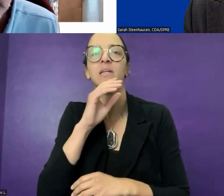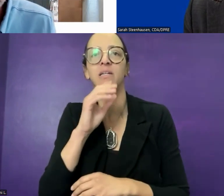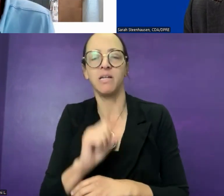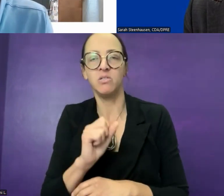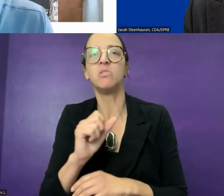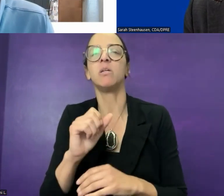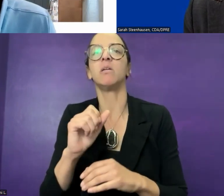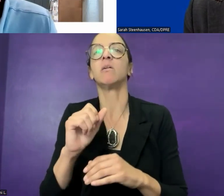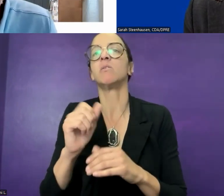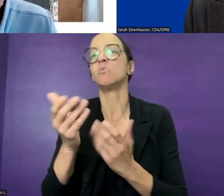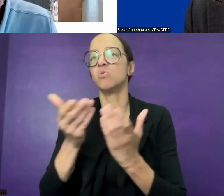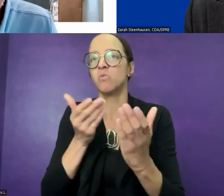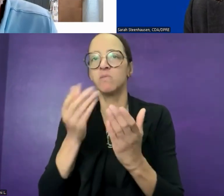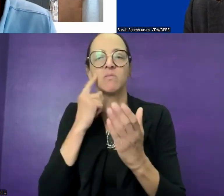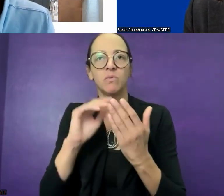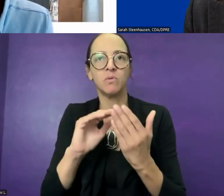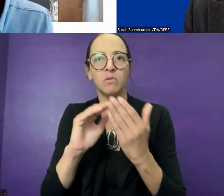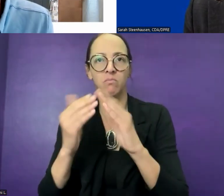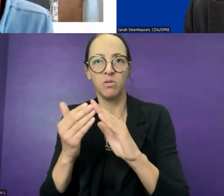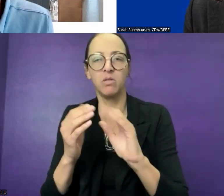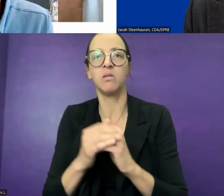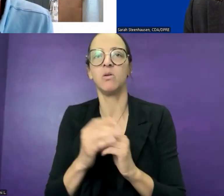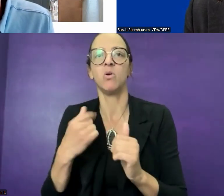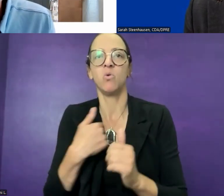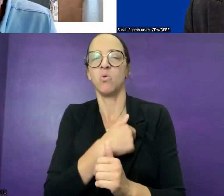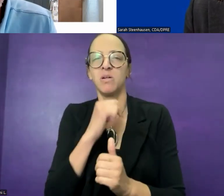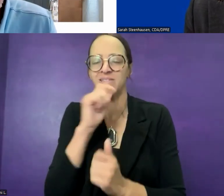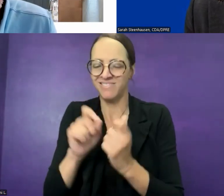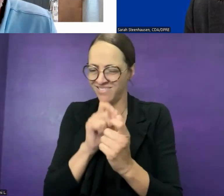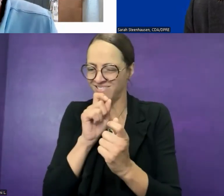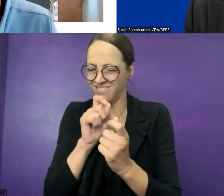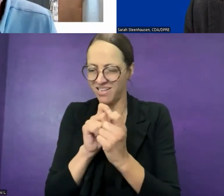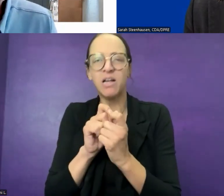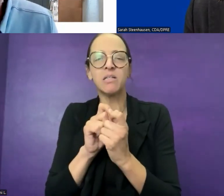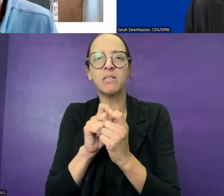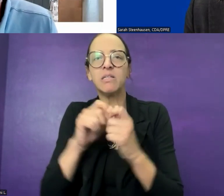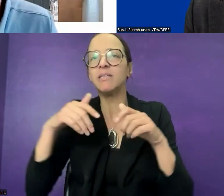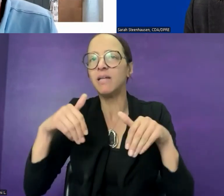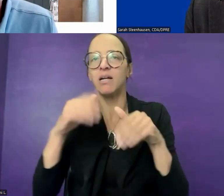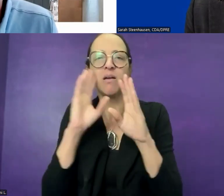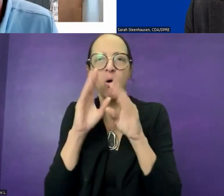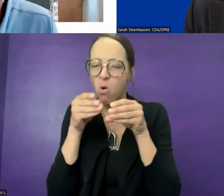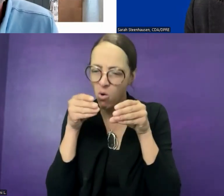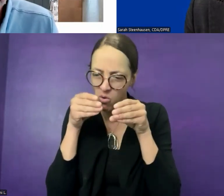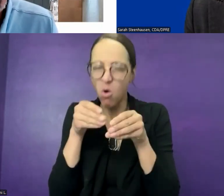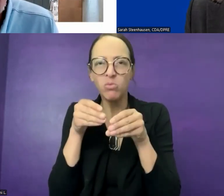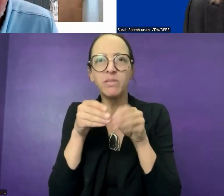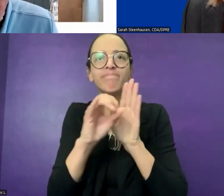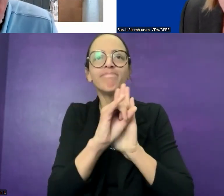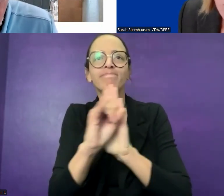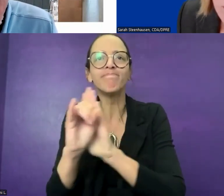honestly honed in yet and completely defined exactly what aspects. I've been involved in housing